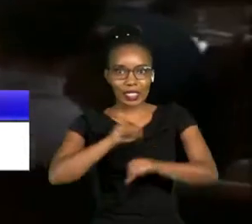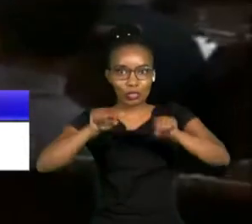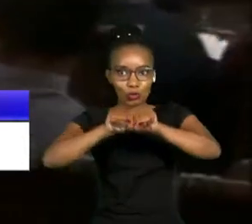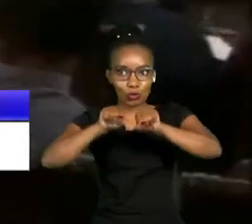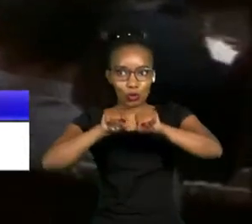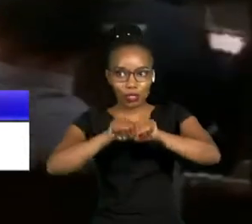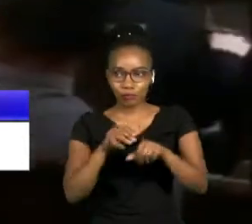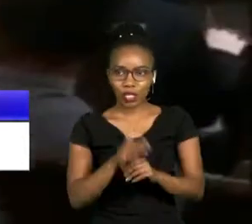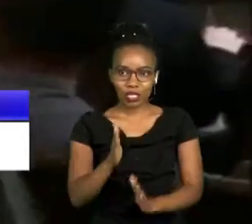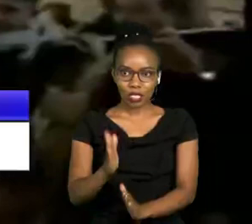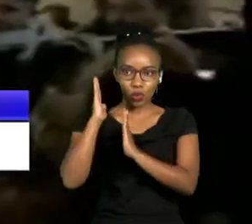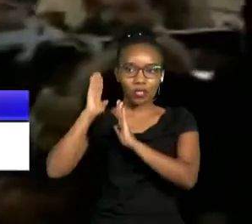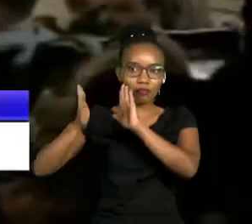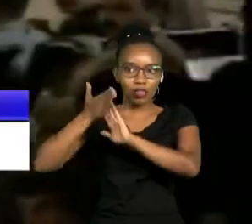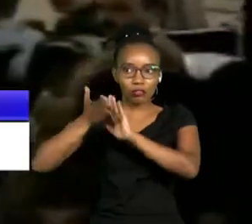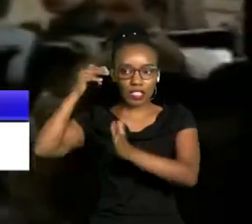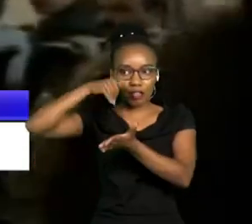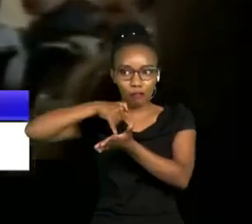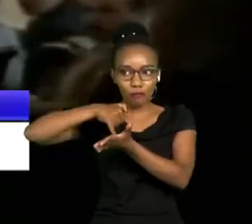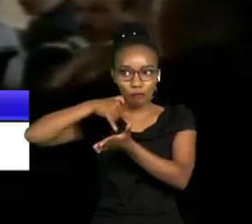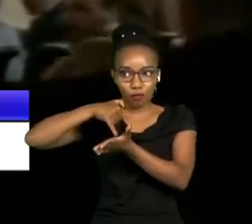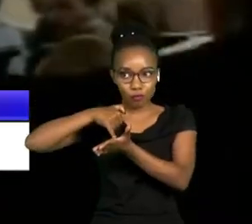as his guards quickly intervened in the